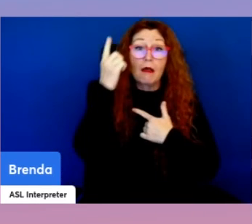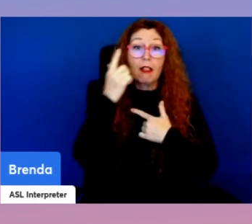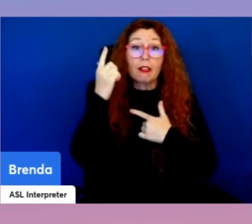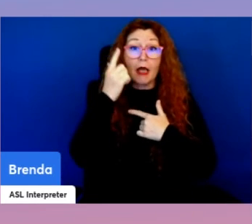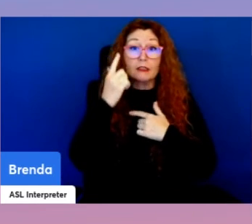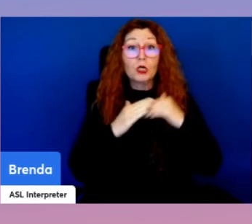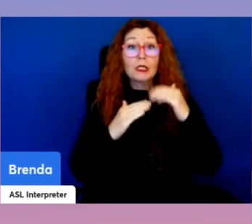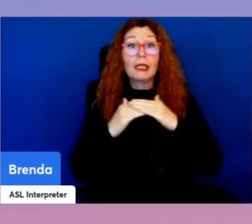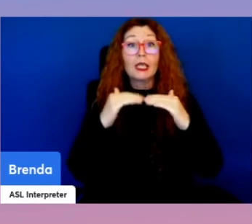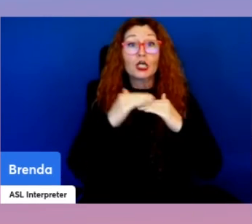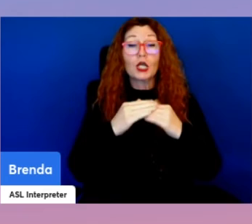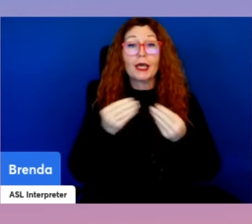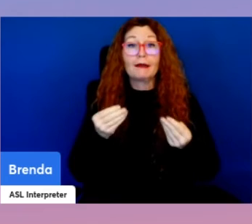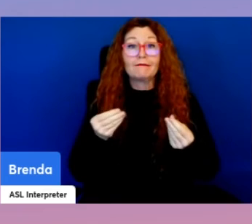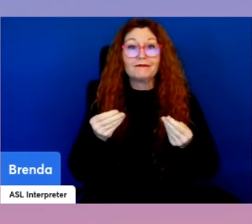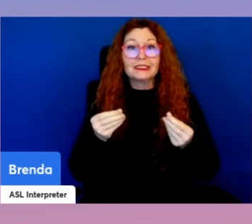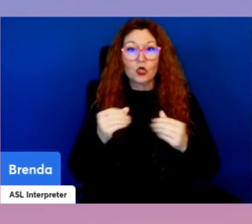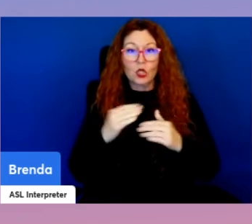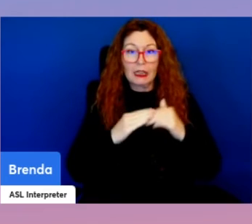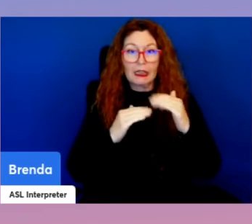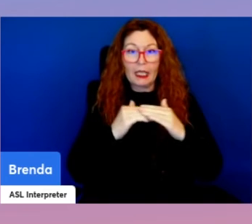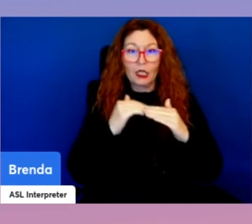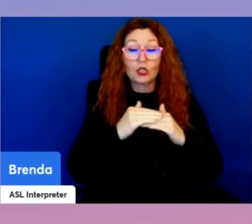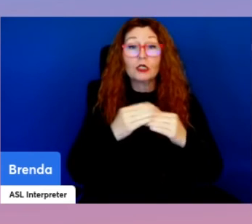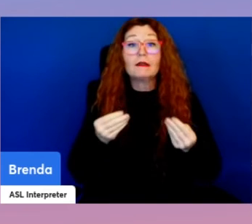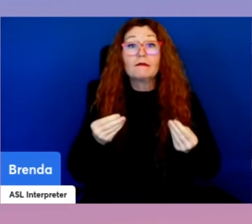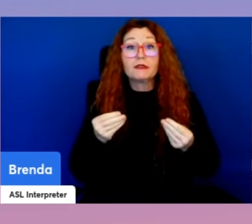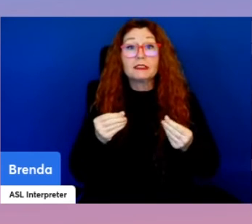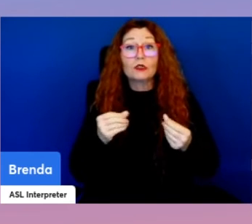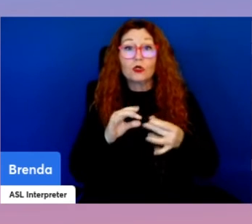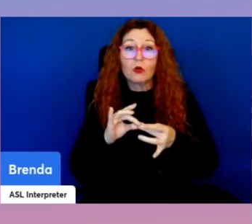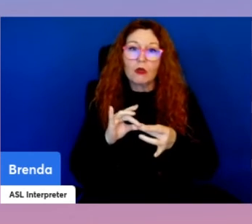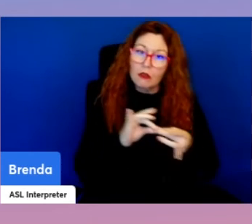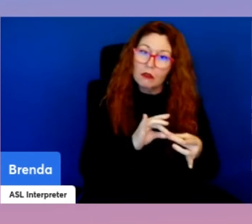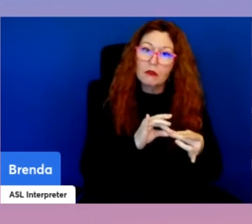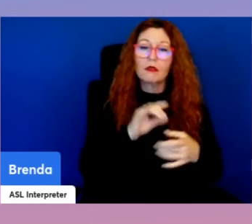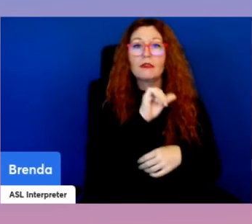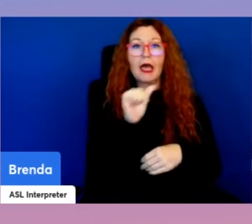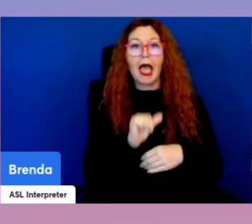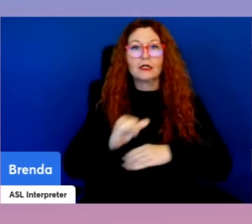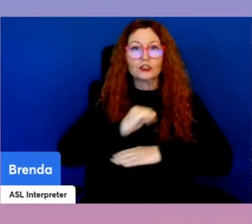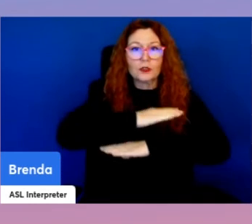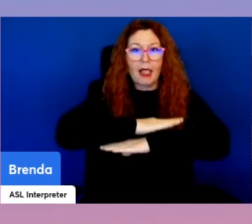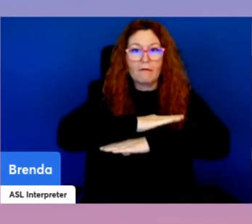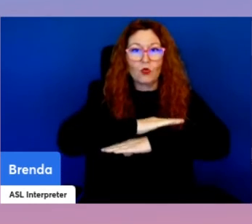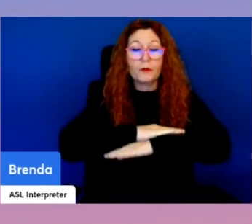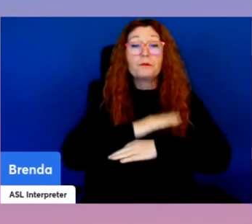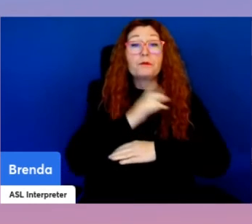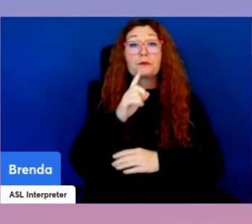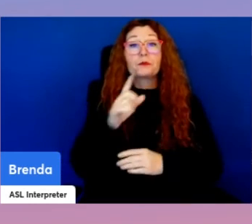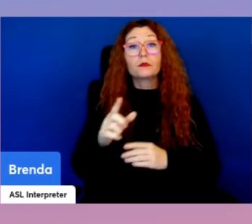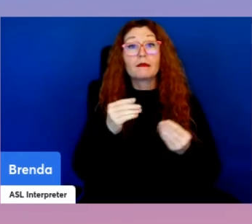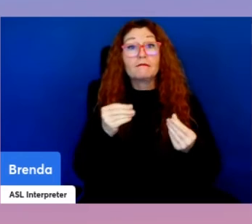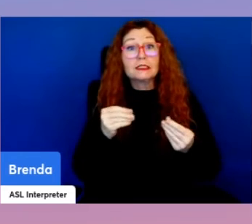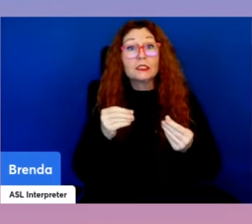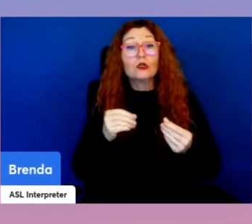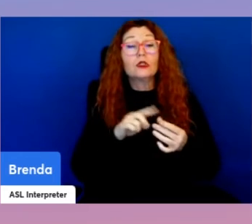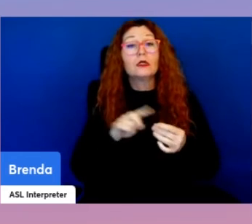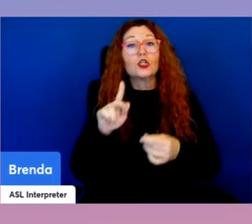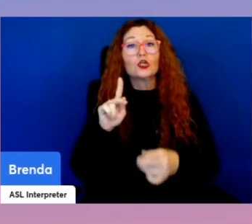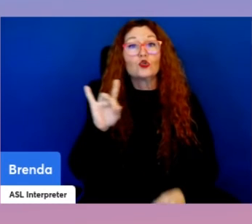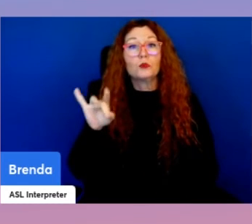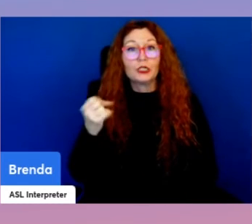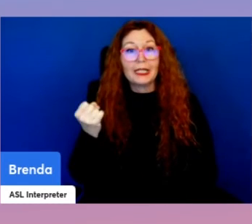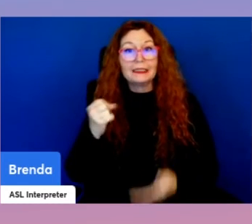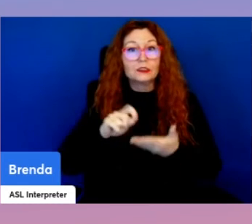And the physical layer is where it's touching the Azure platform. And largely the physical layer are the Kubernetes nodes